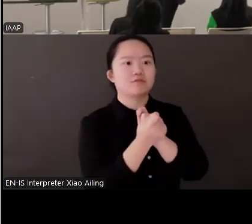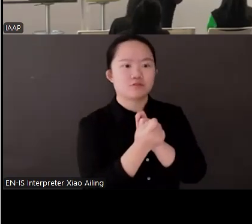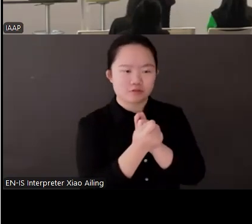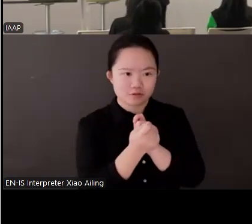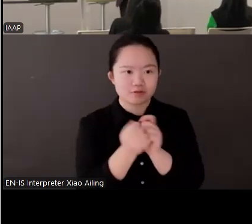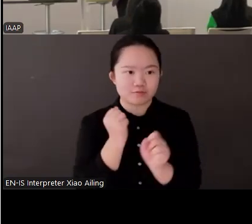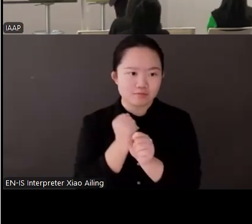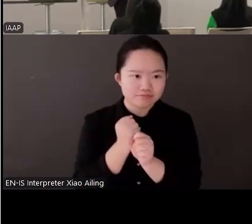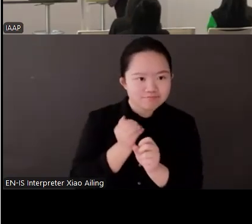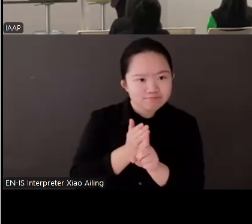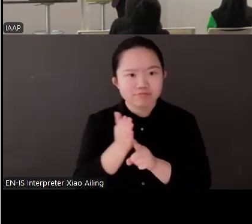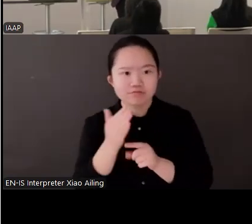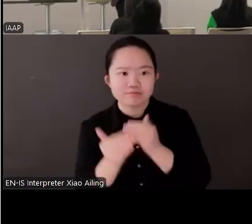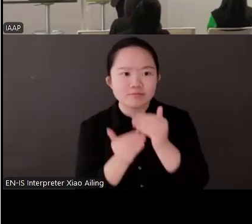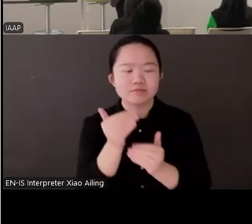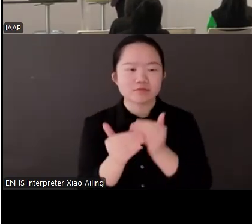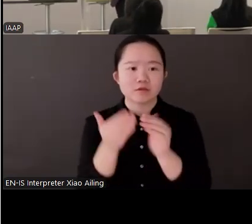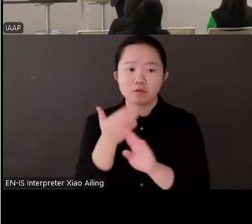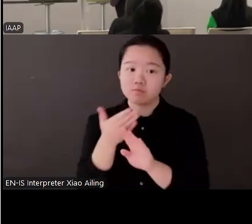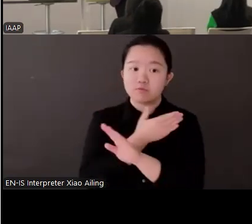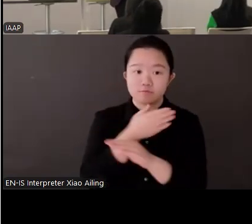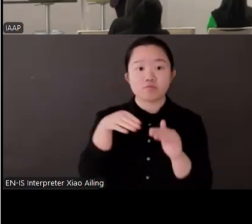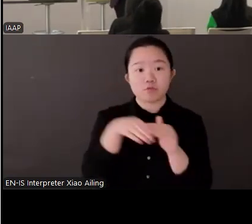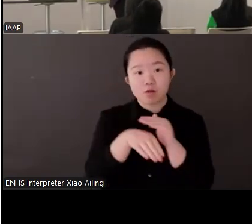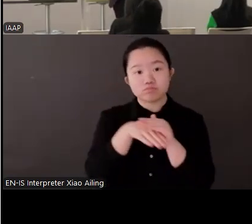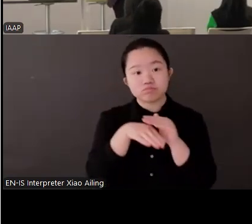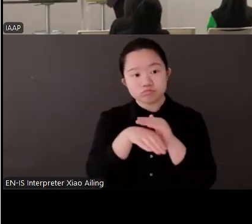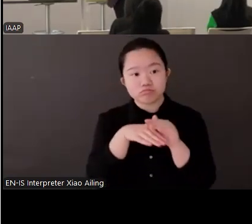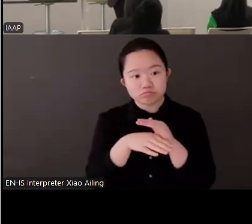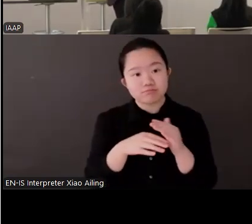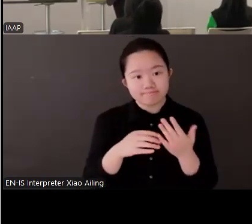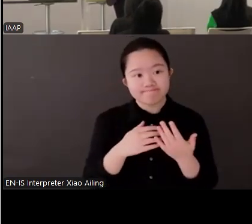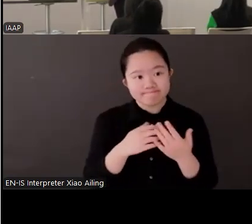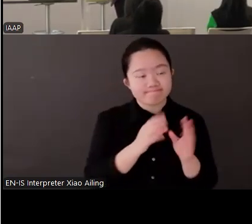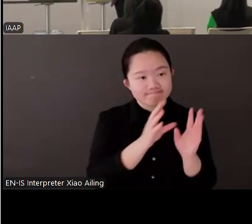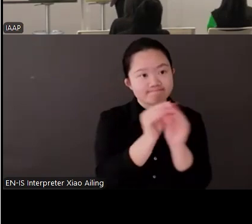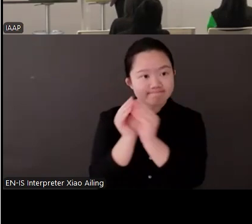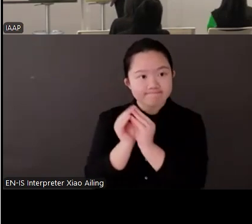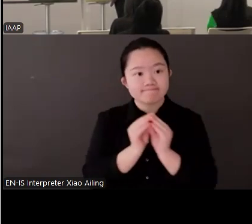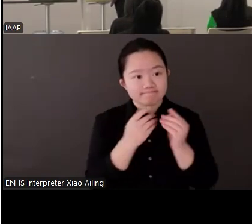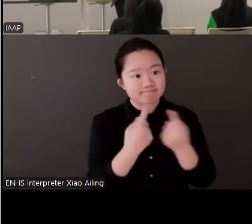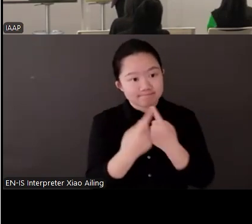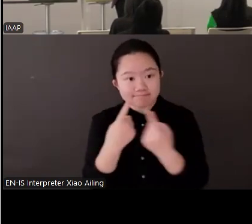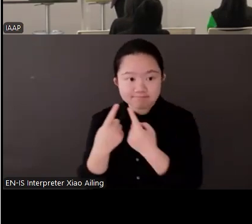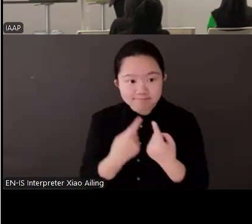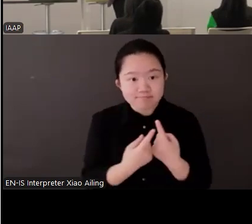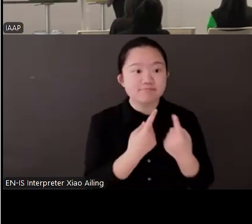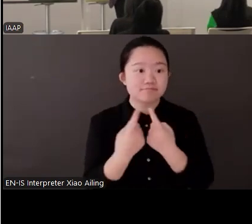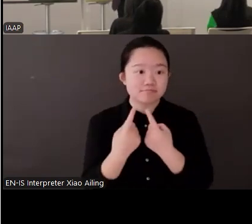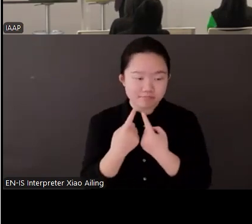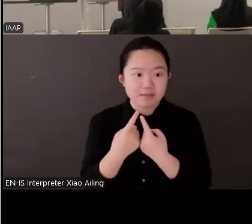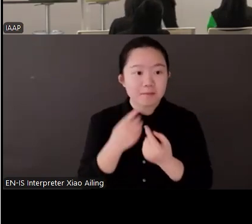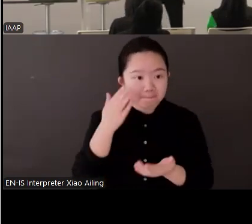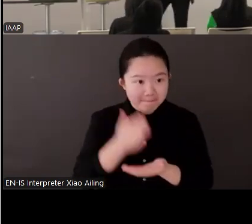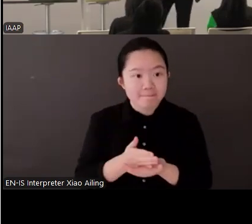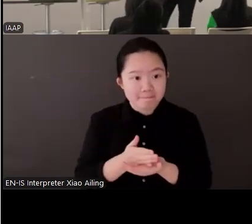of everyone talking about accessibility, and my word wasn't like weighing any heavier